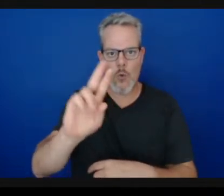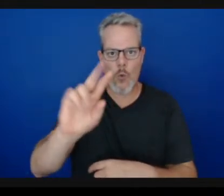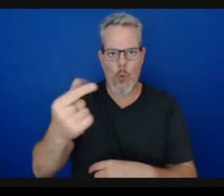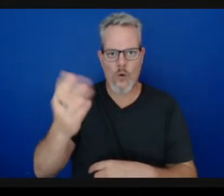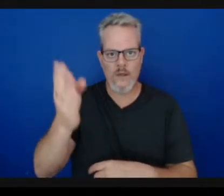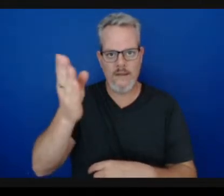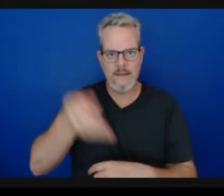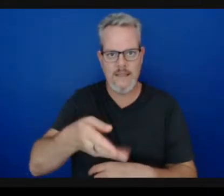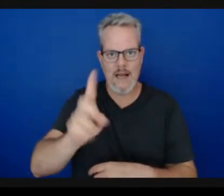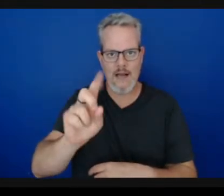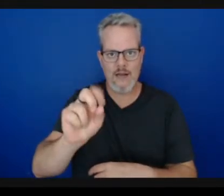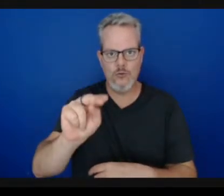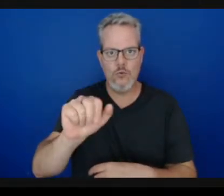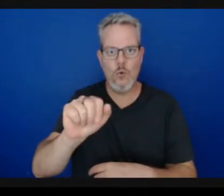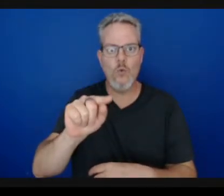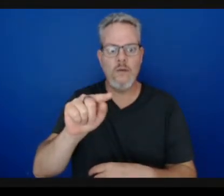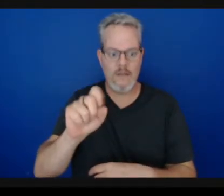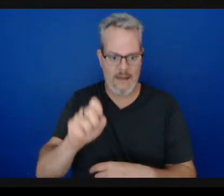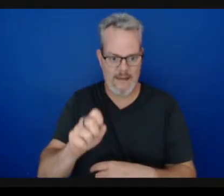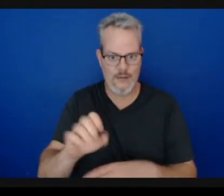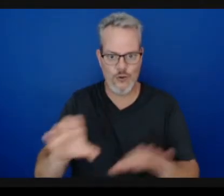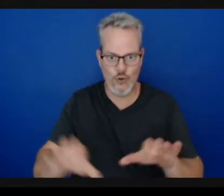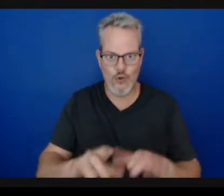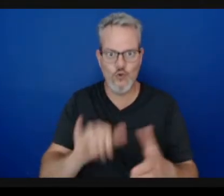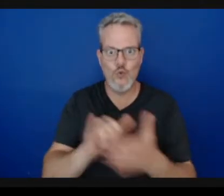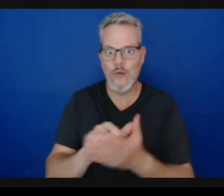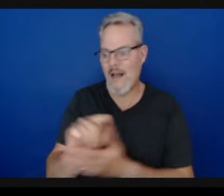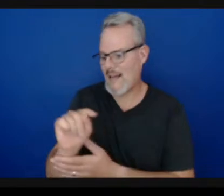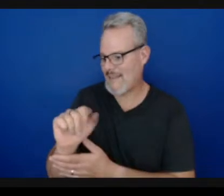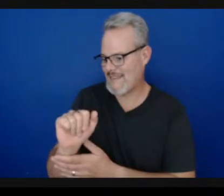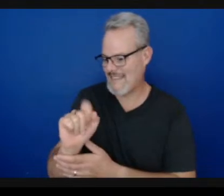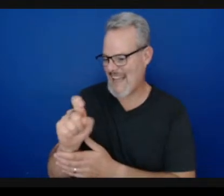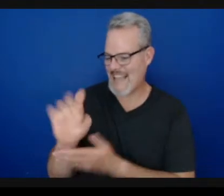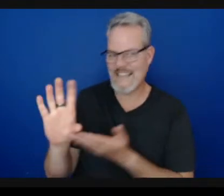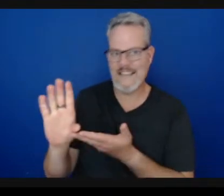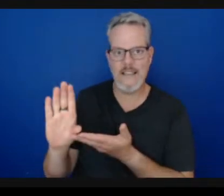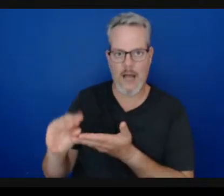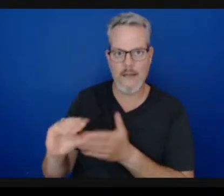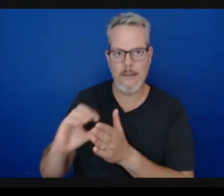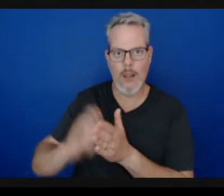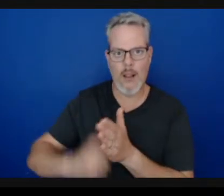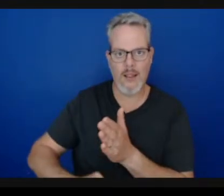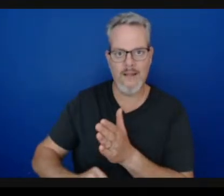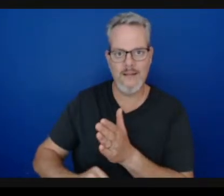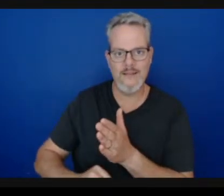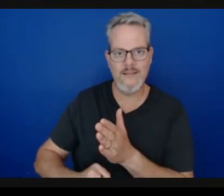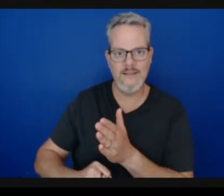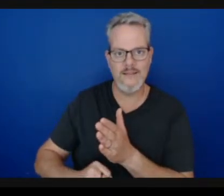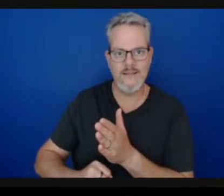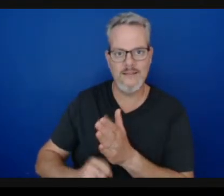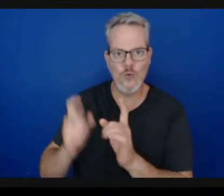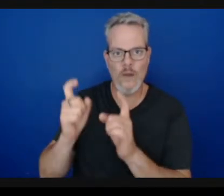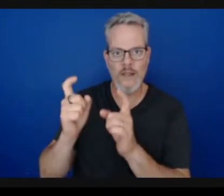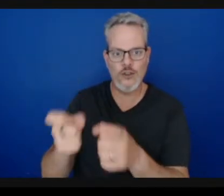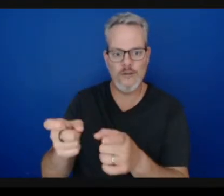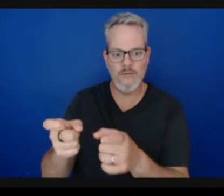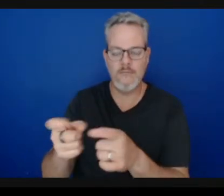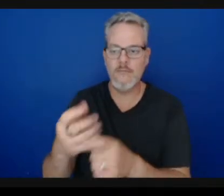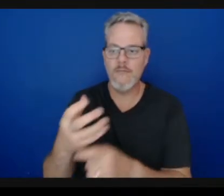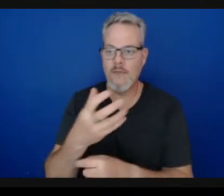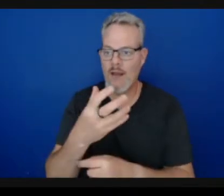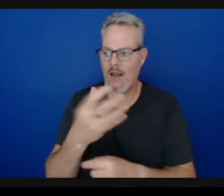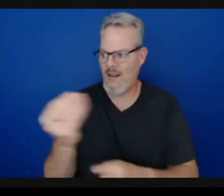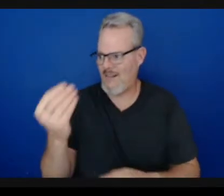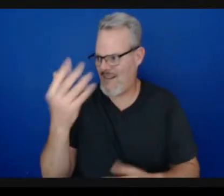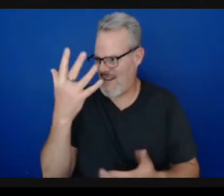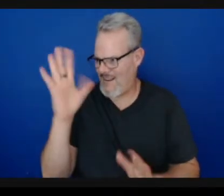hvery.org/donate, which you can go and make a tax deductible donation there. And I think that really